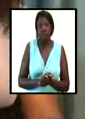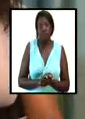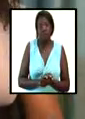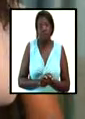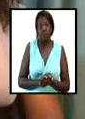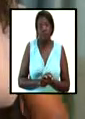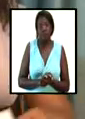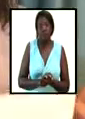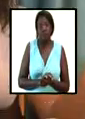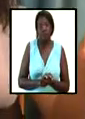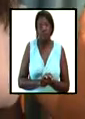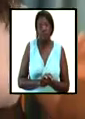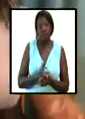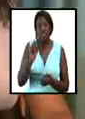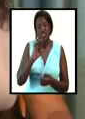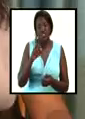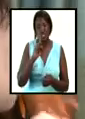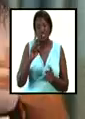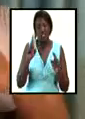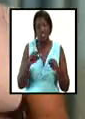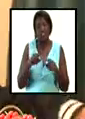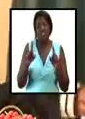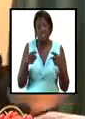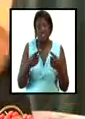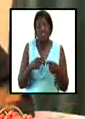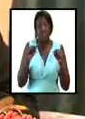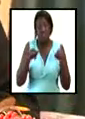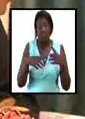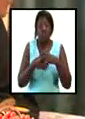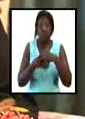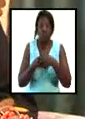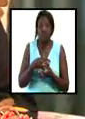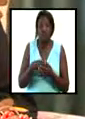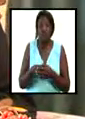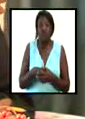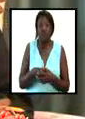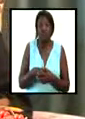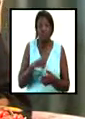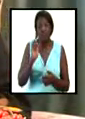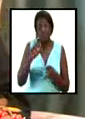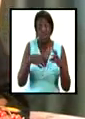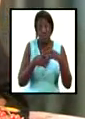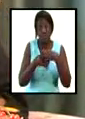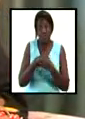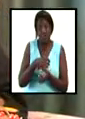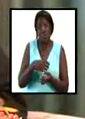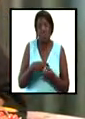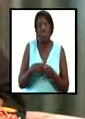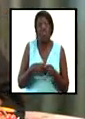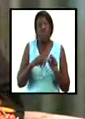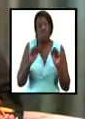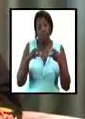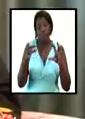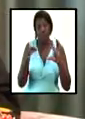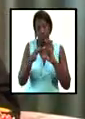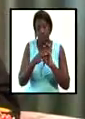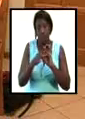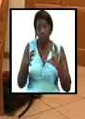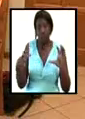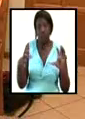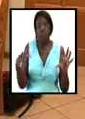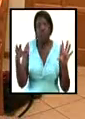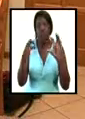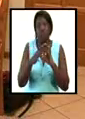Gosh, if you say that, now I'm lost. You're lost anyway until you break up that evil relationship of yours.